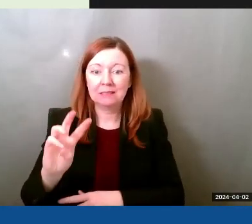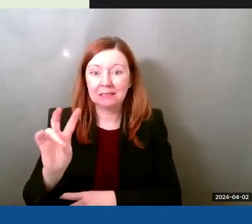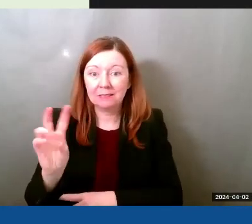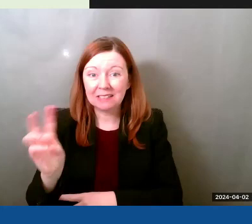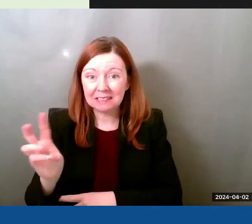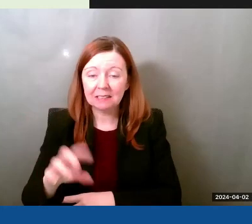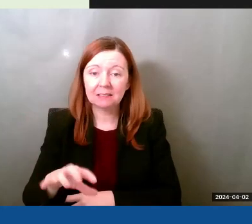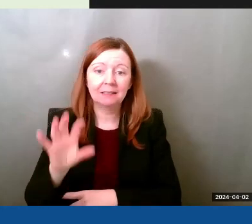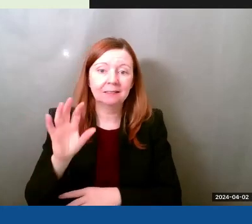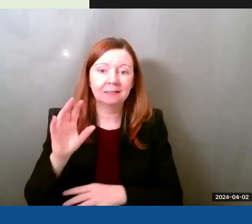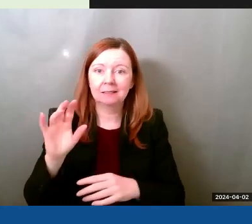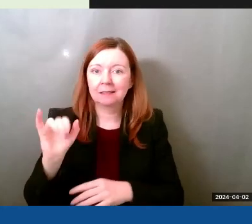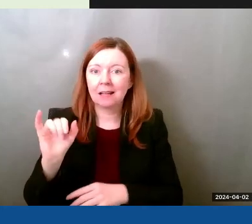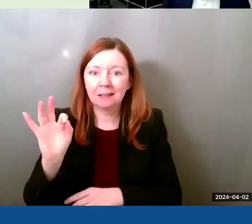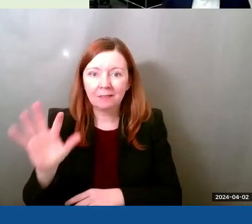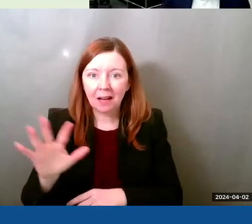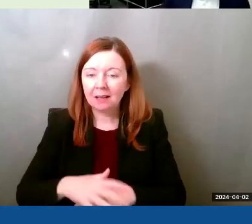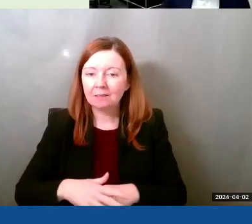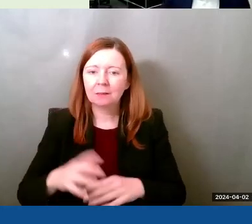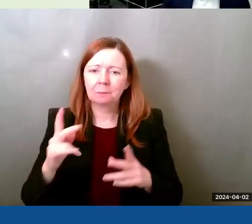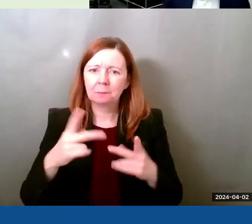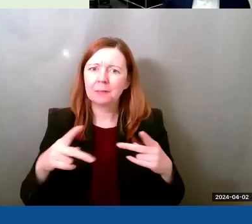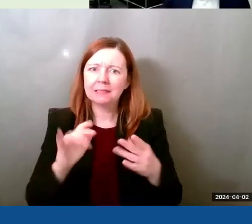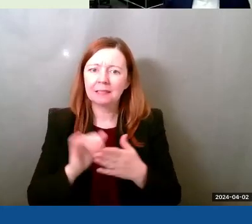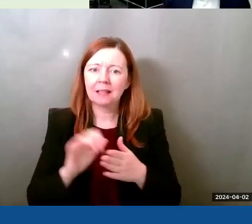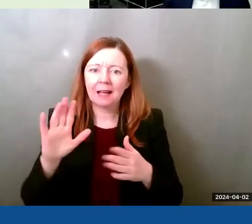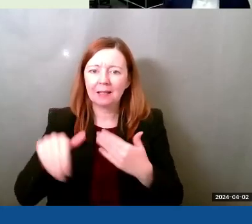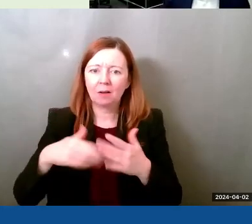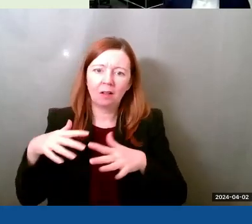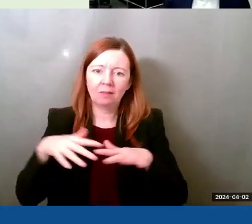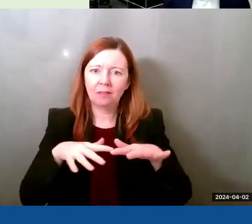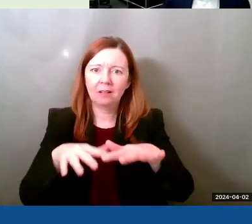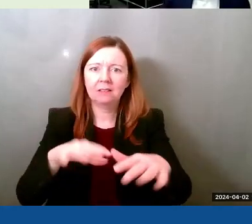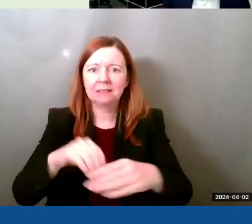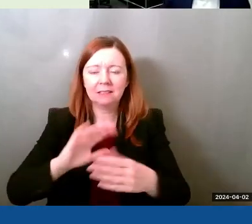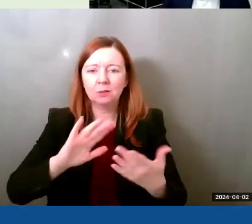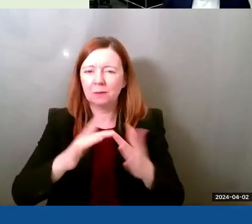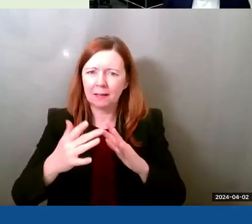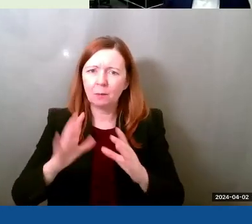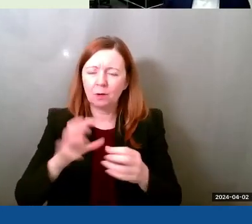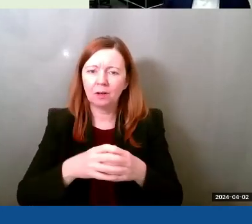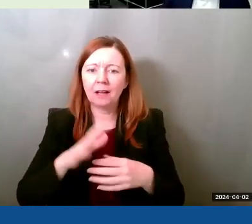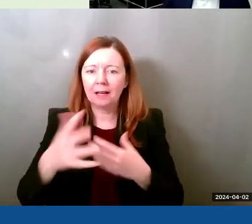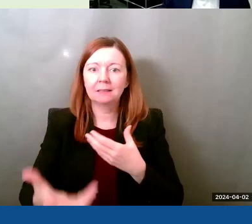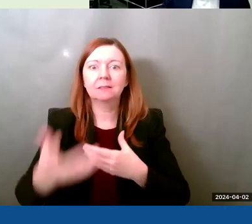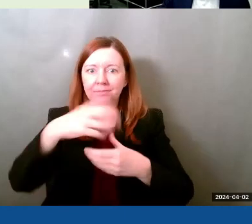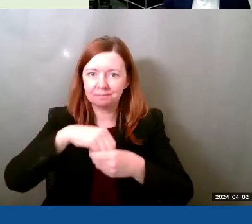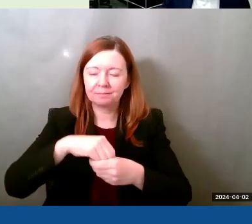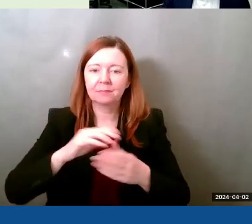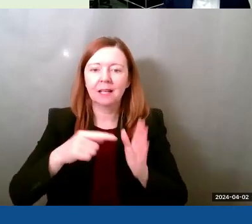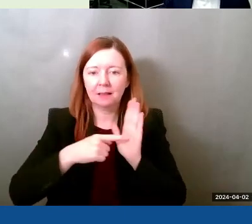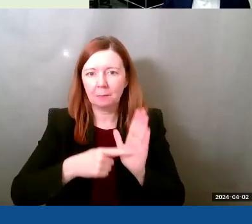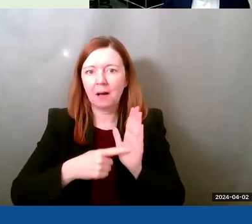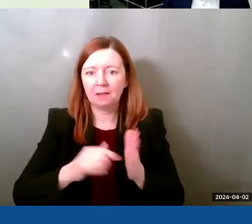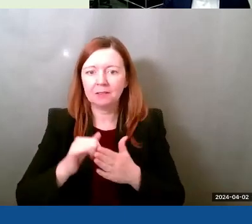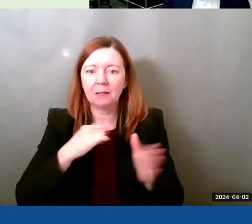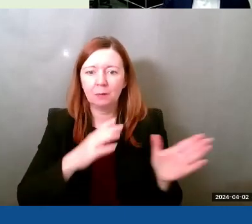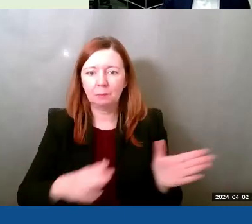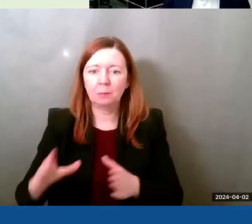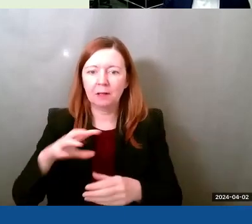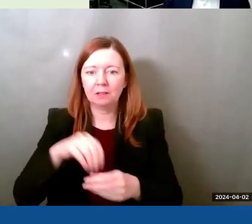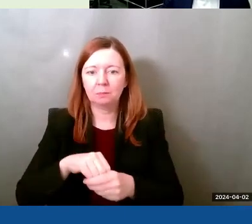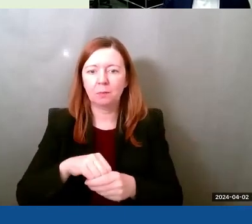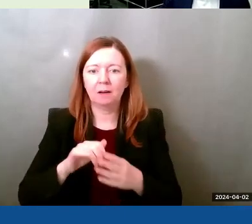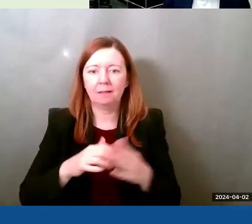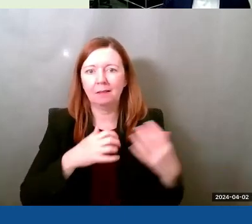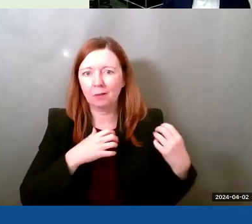and 95, places like that, it all funnels into our network, and it's all included in our models that we prepare as part of